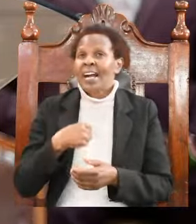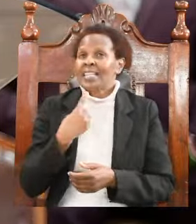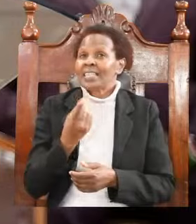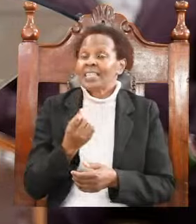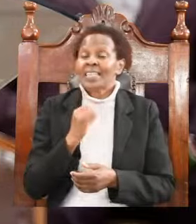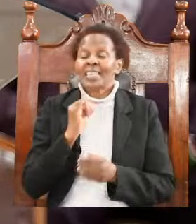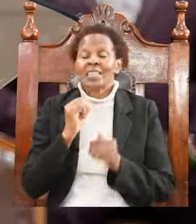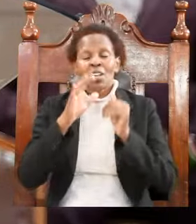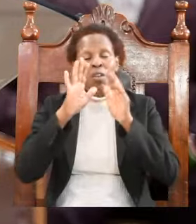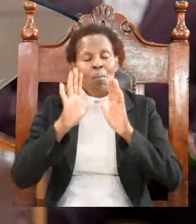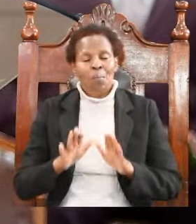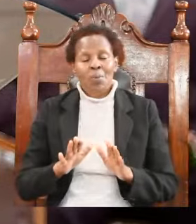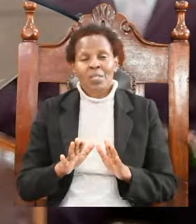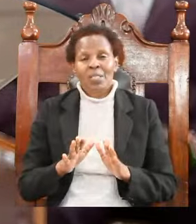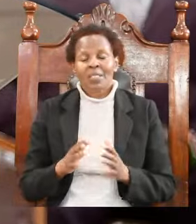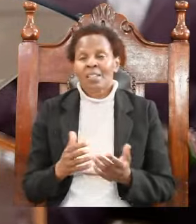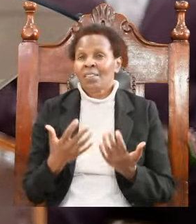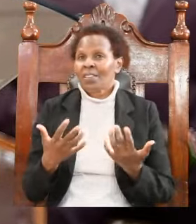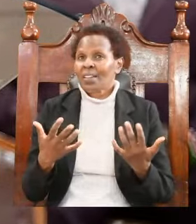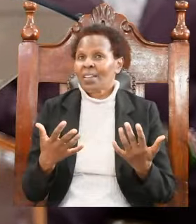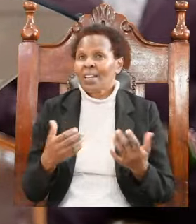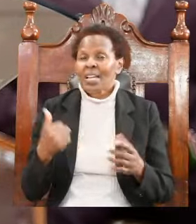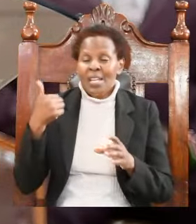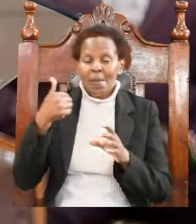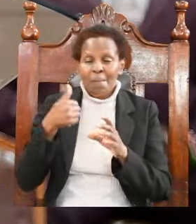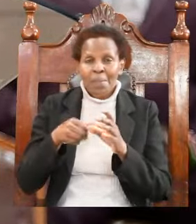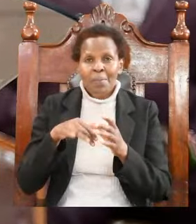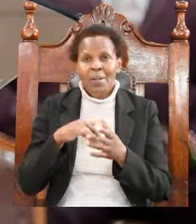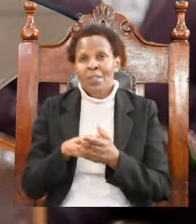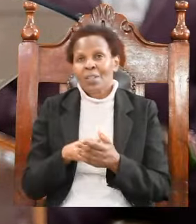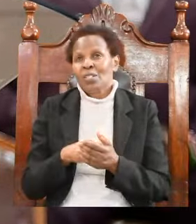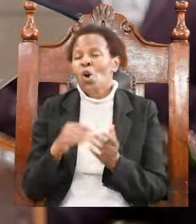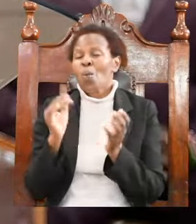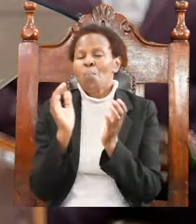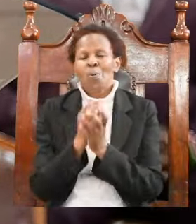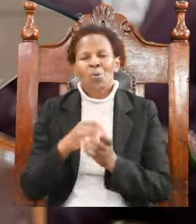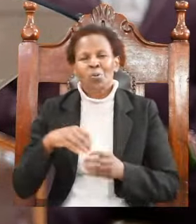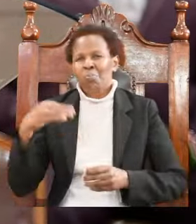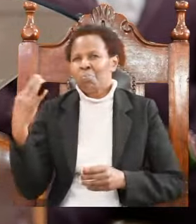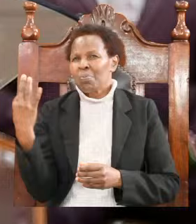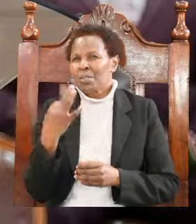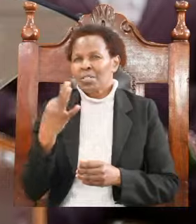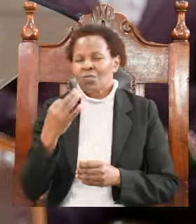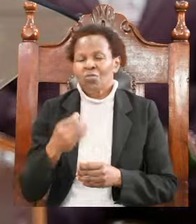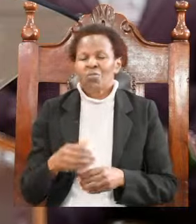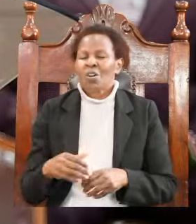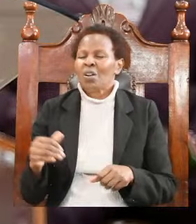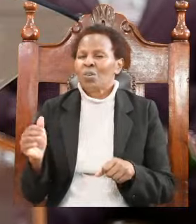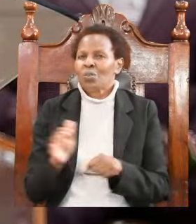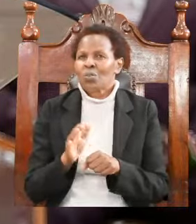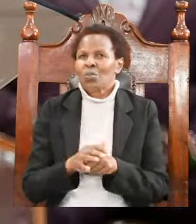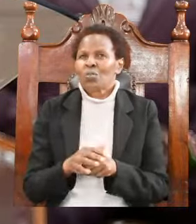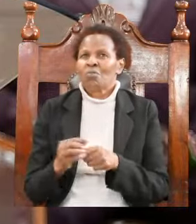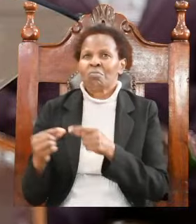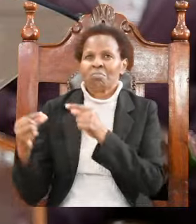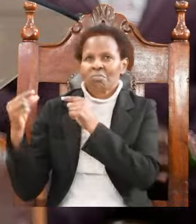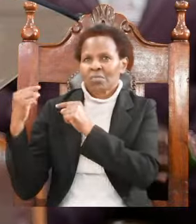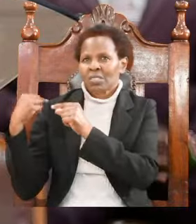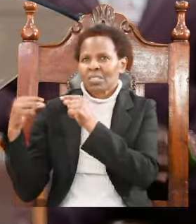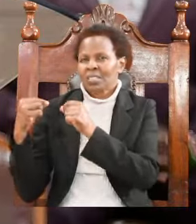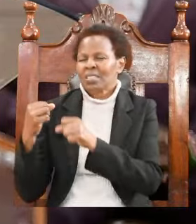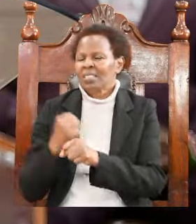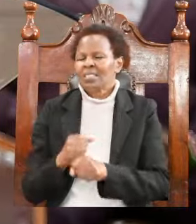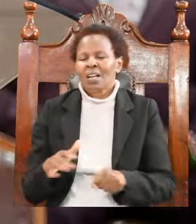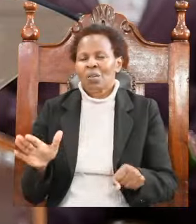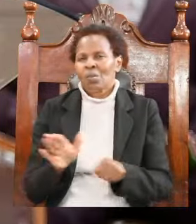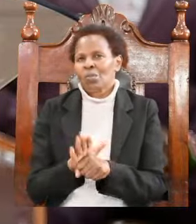the most important thing. Remember that Paul had preached for many generations. He had preached to many places. He had done so